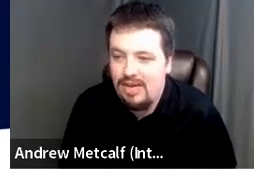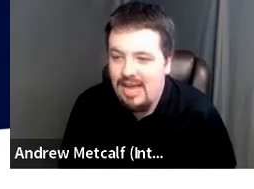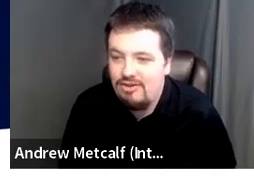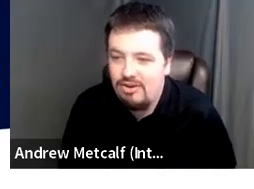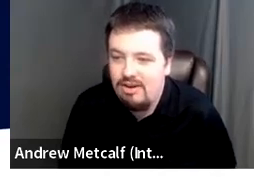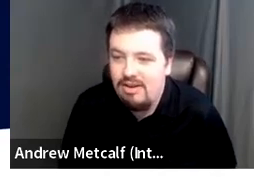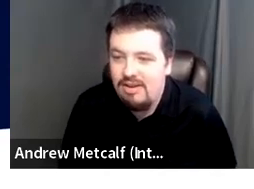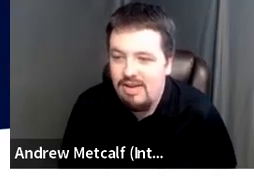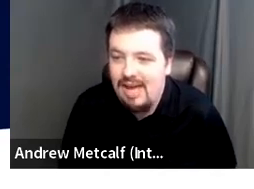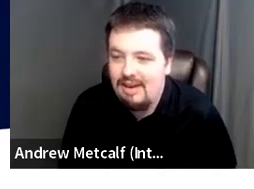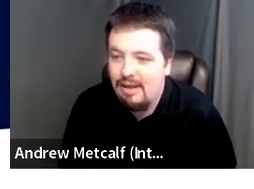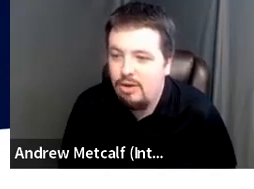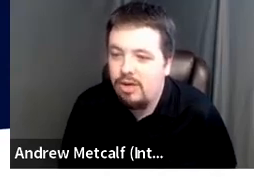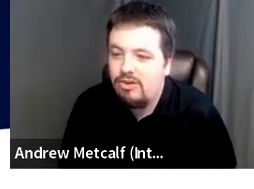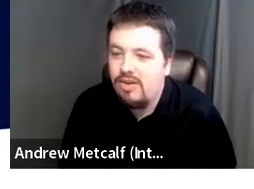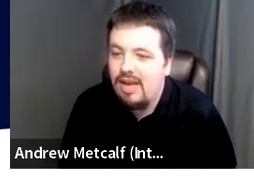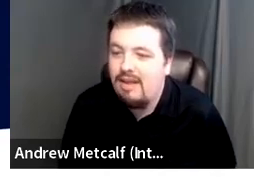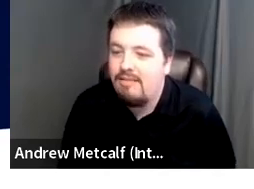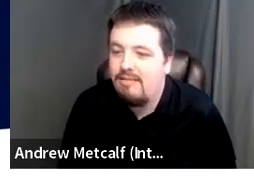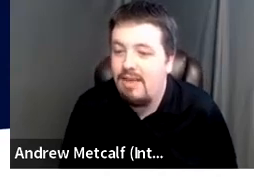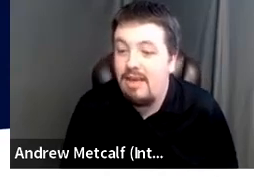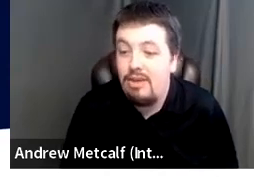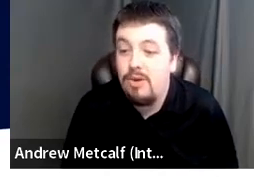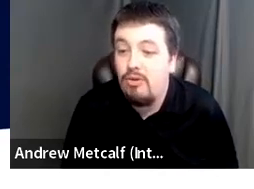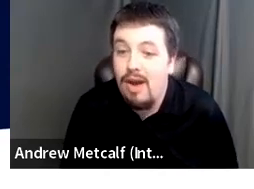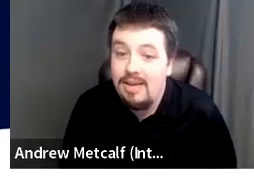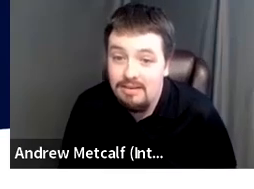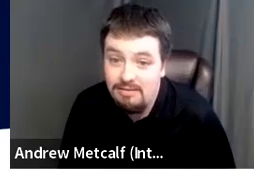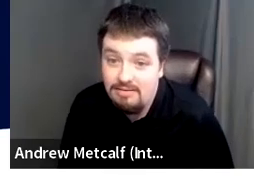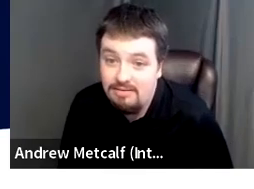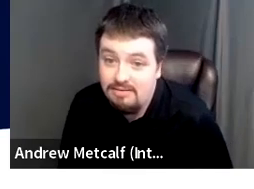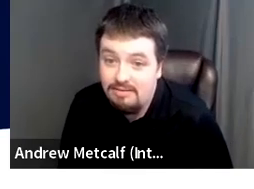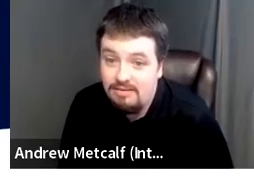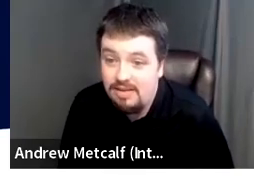of communication and language, is a human right,